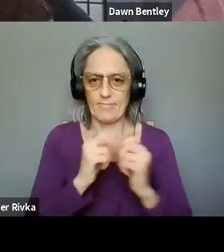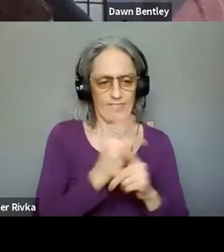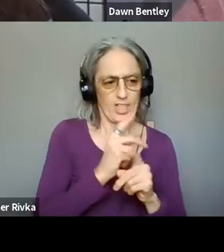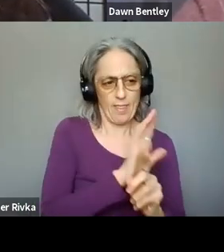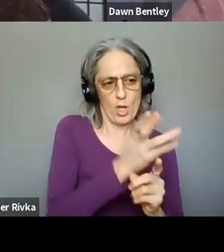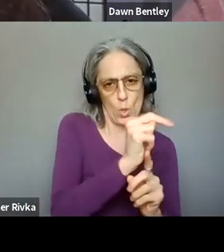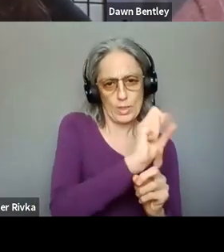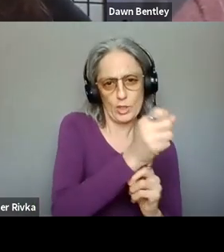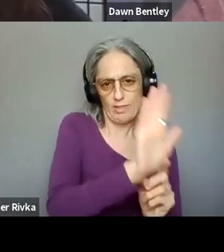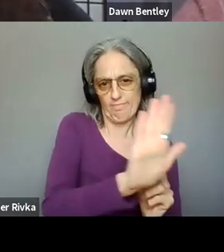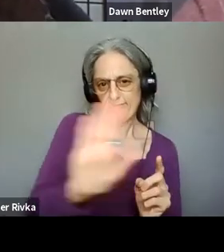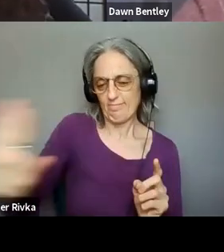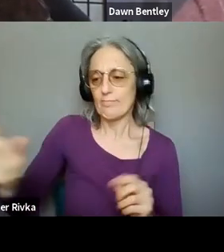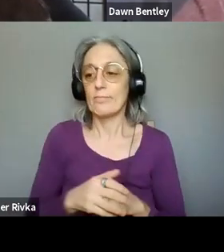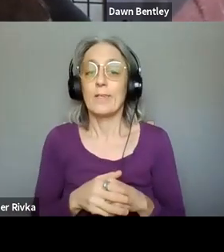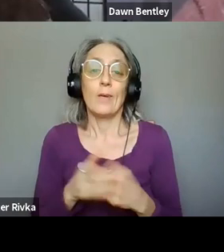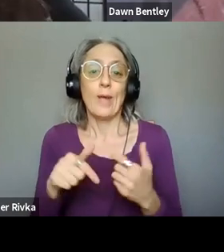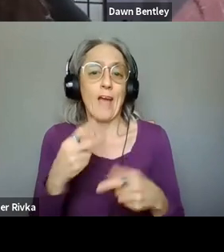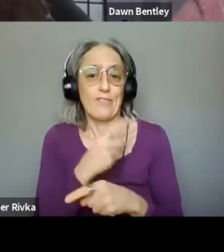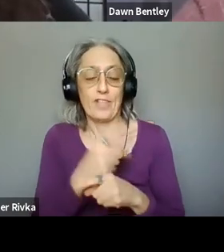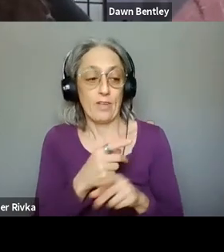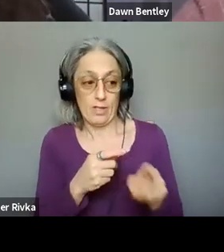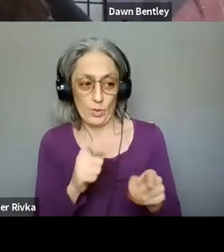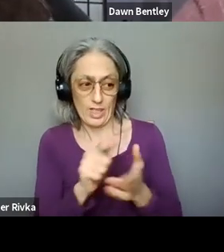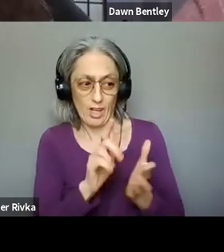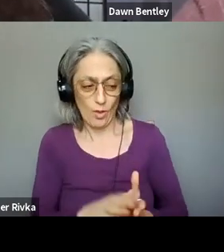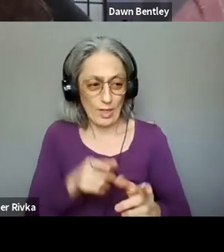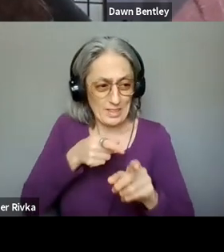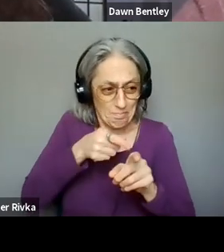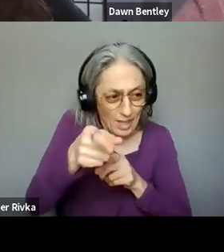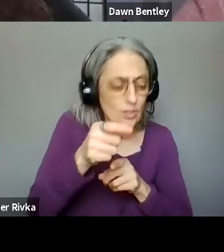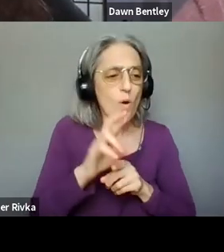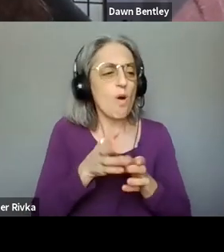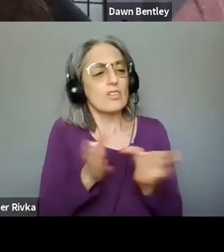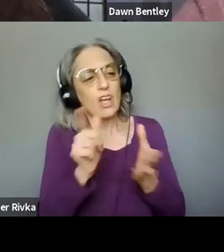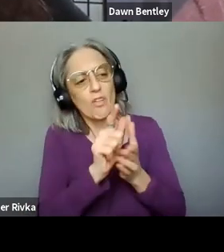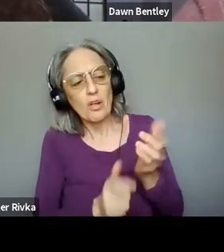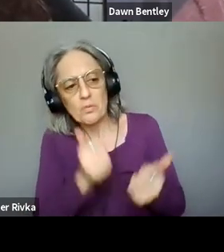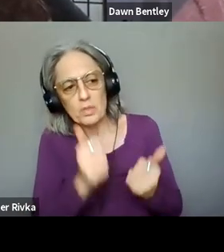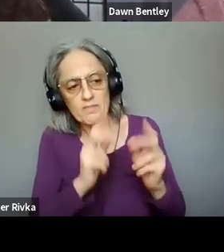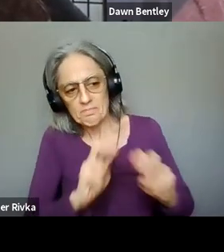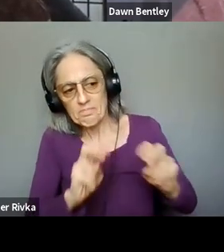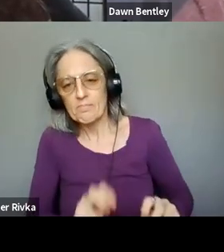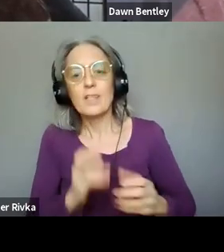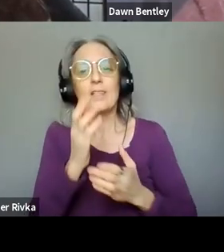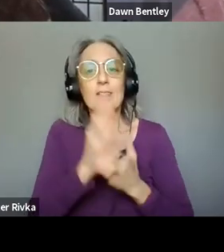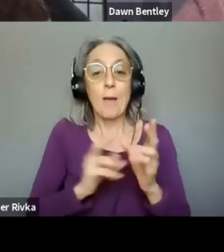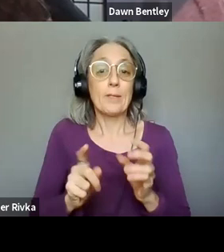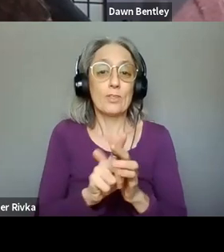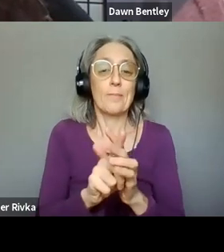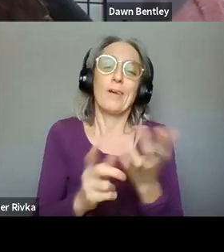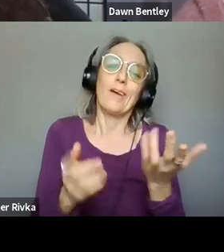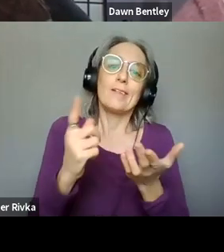how specialized counsel you need. There are some cases where there are a lot of issues going on in the case, and so you really should have specialized